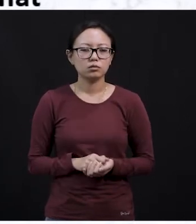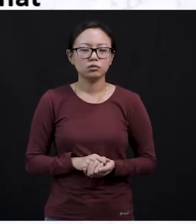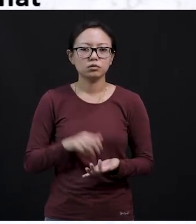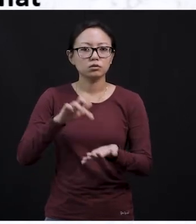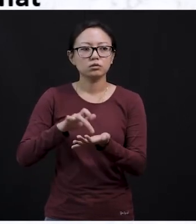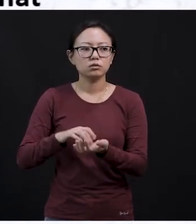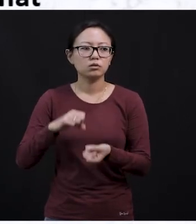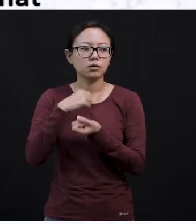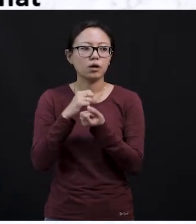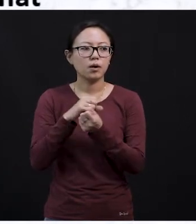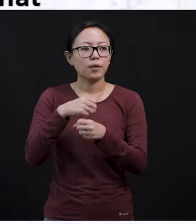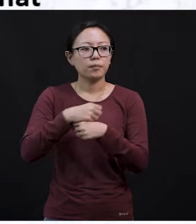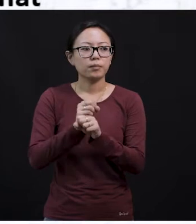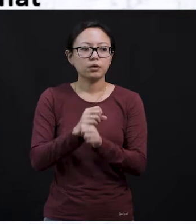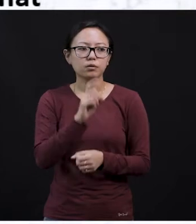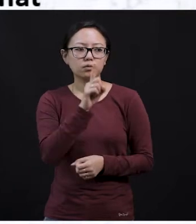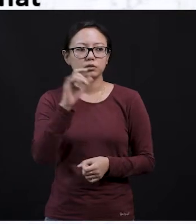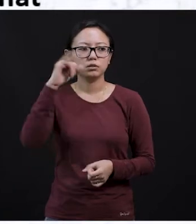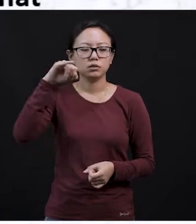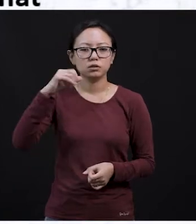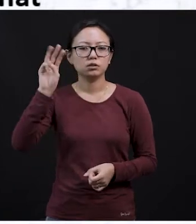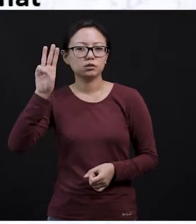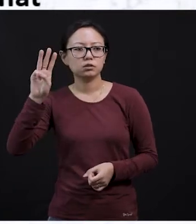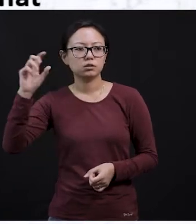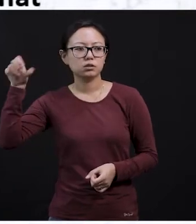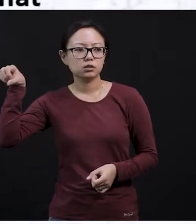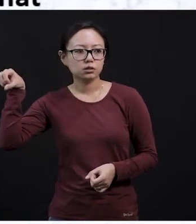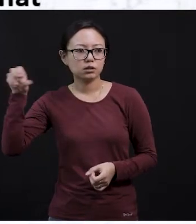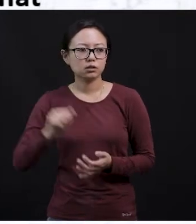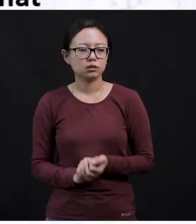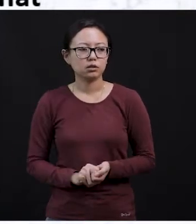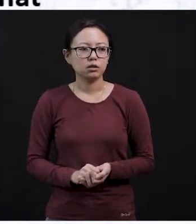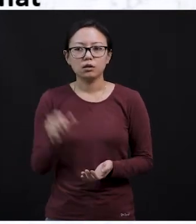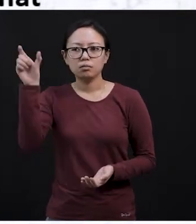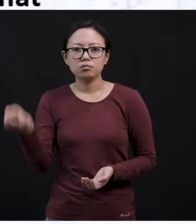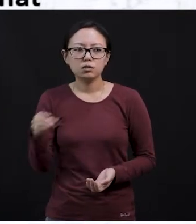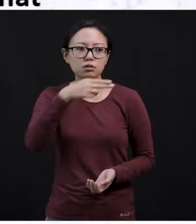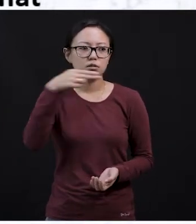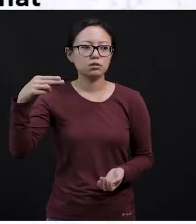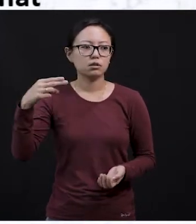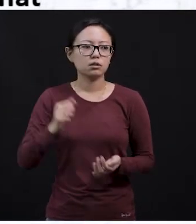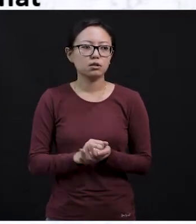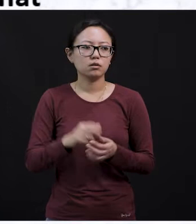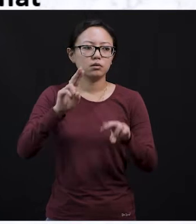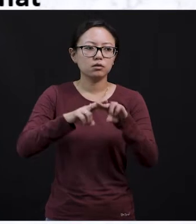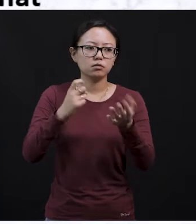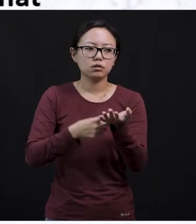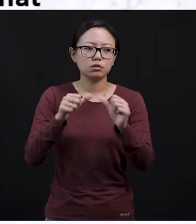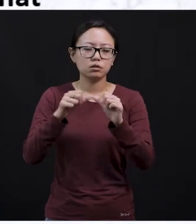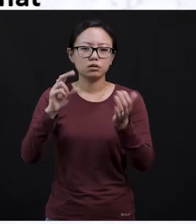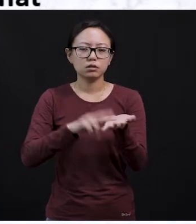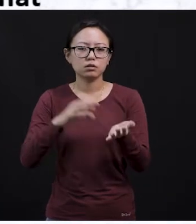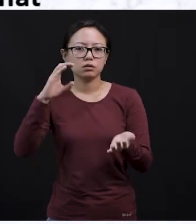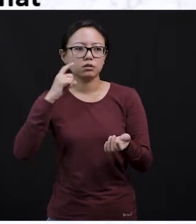the trader was Francis Day. So Francis Day is the one who has established the modern Chennai that we call now. And he